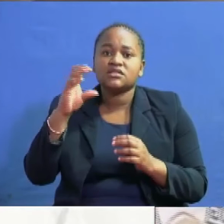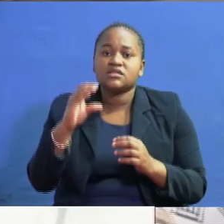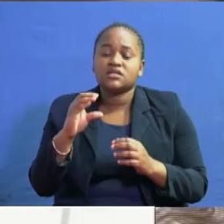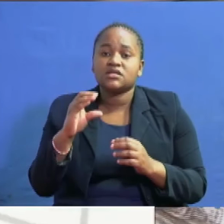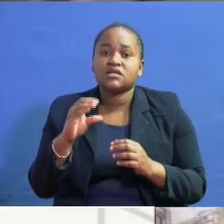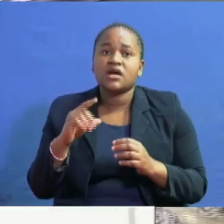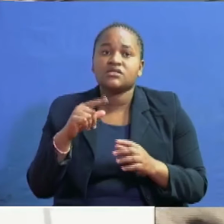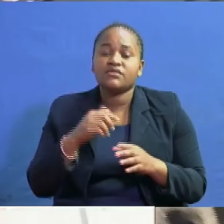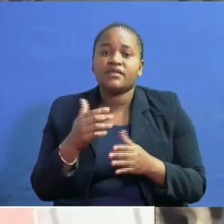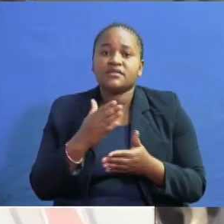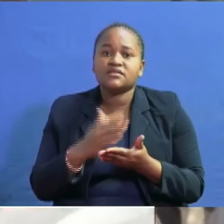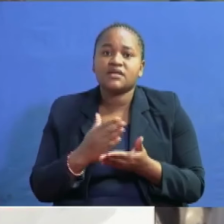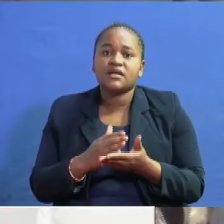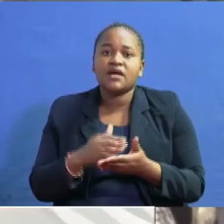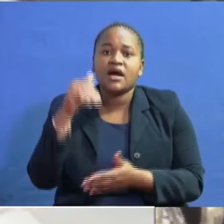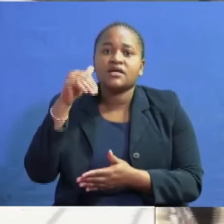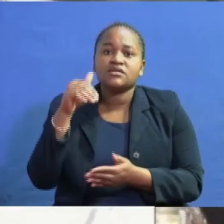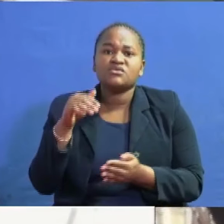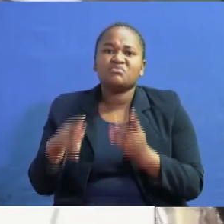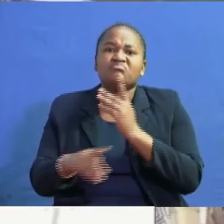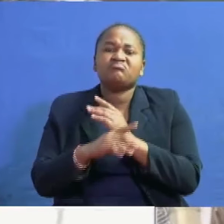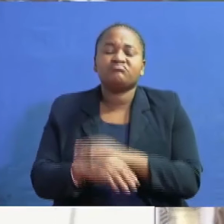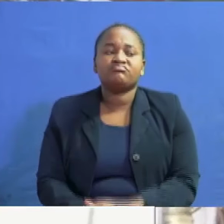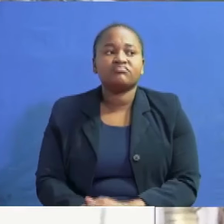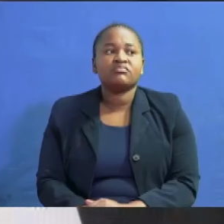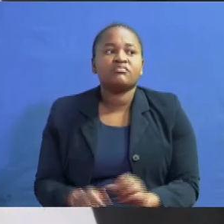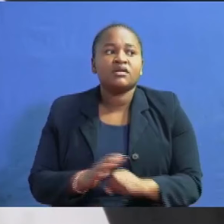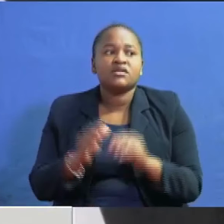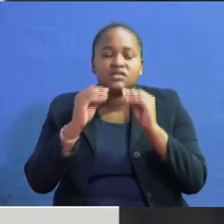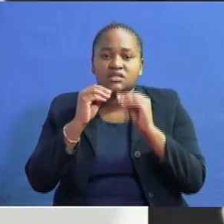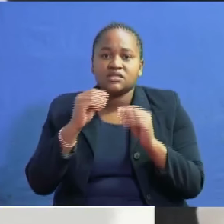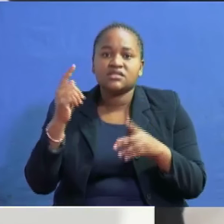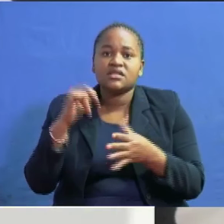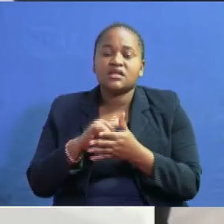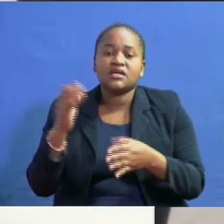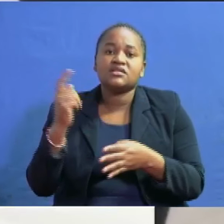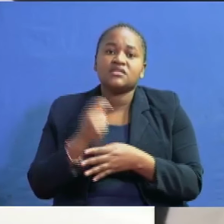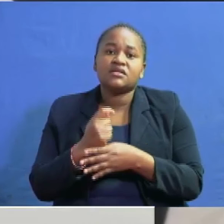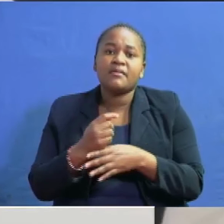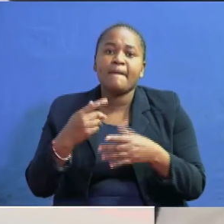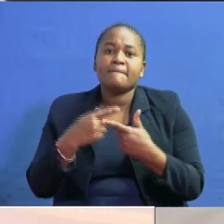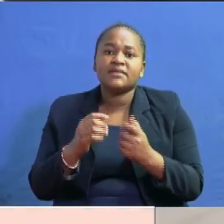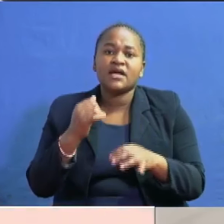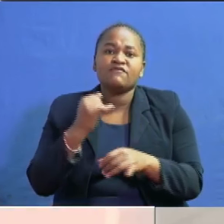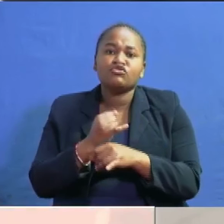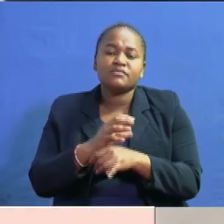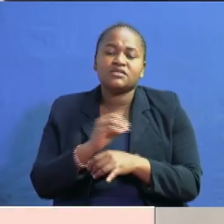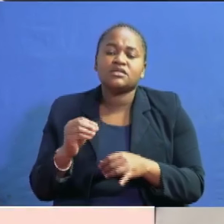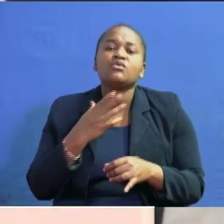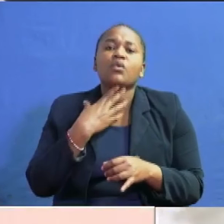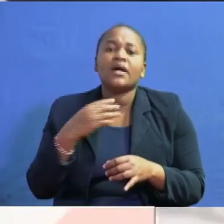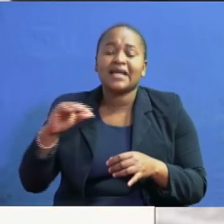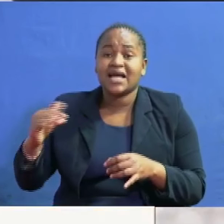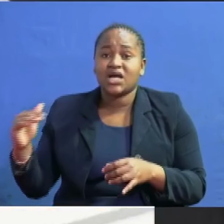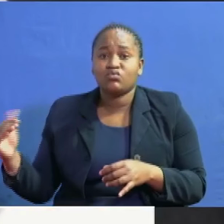TSC has on the other hand been a stumbling block. Kuna walimu wengi ambao wako trained na hawana kazi. Tunataka